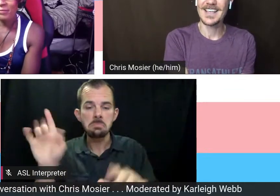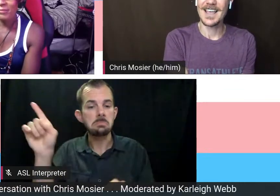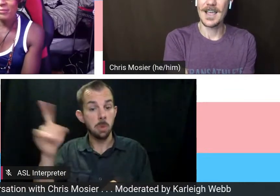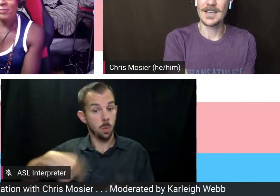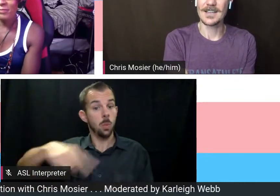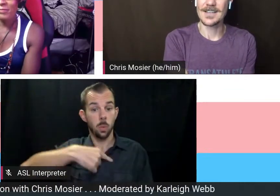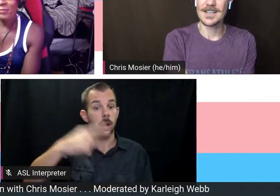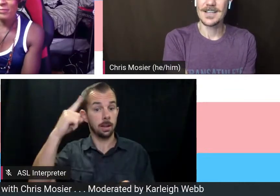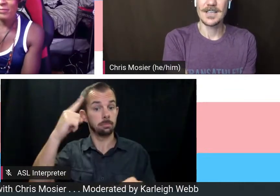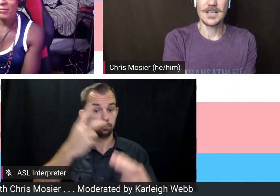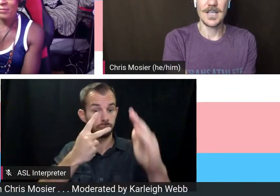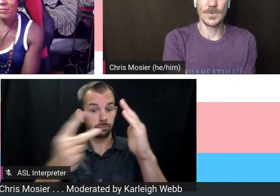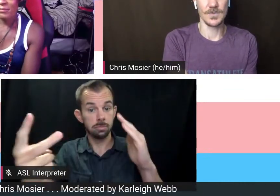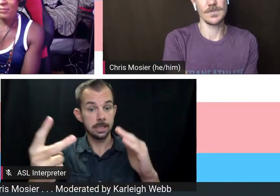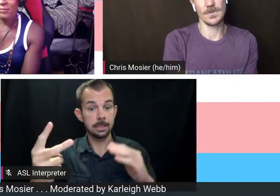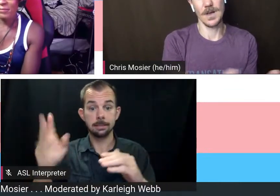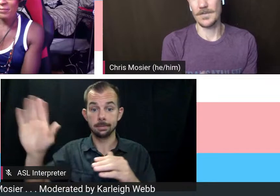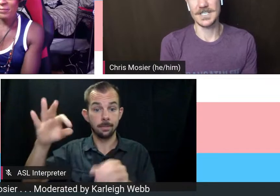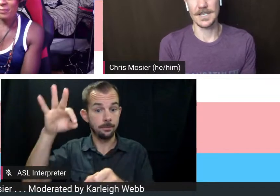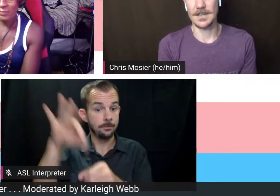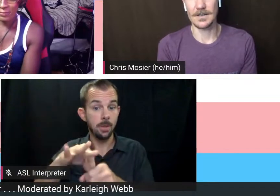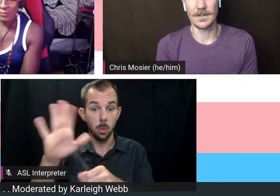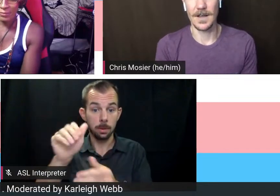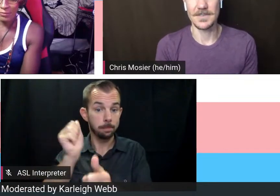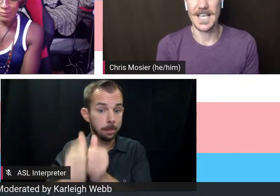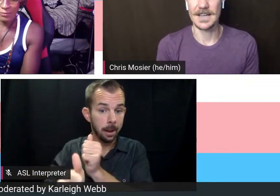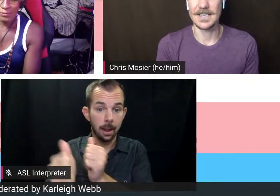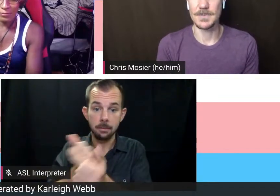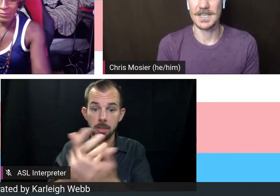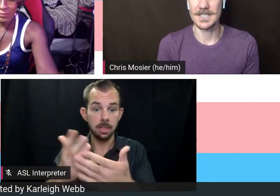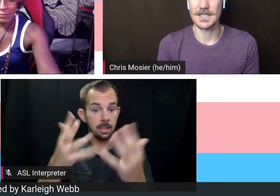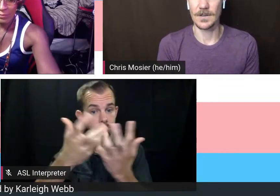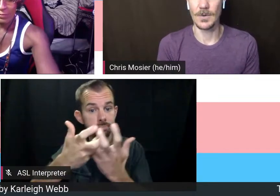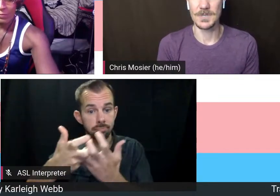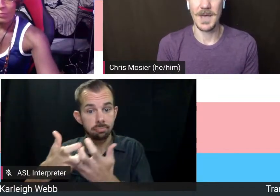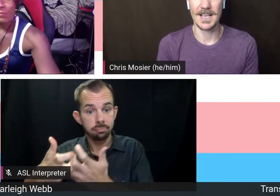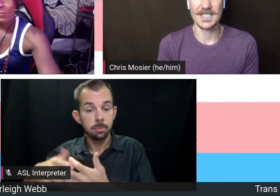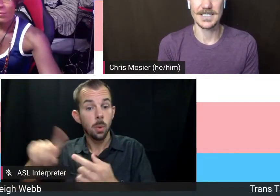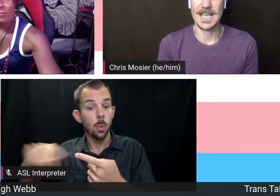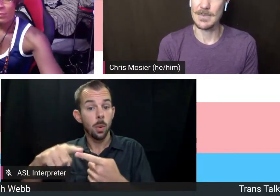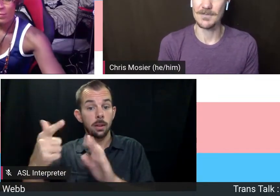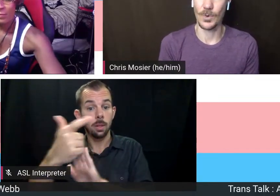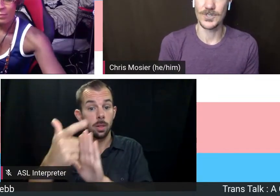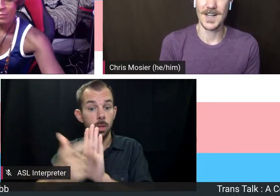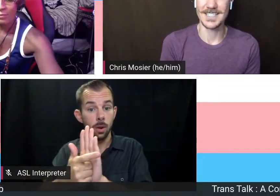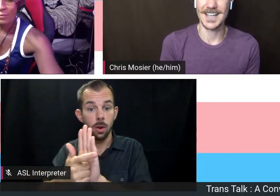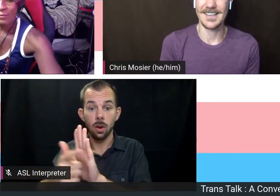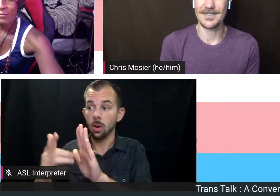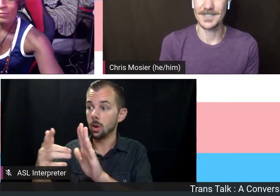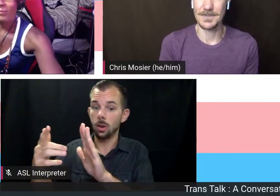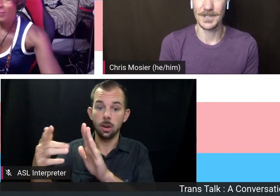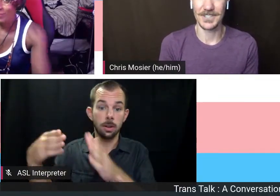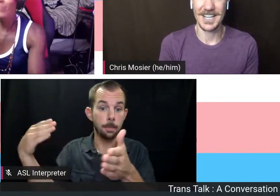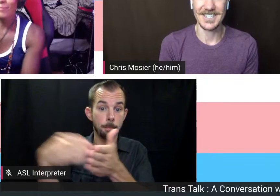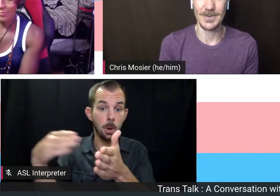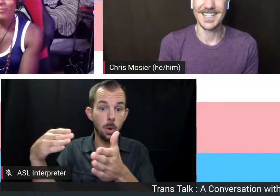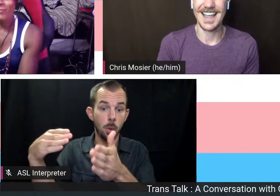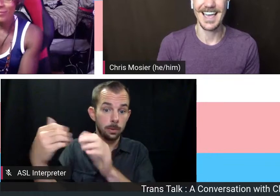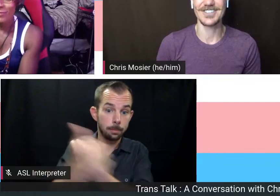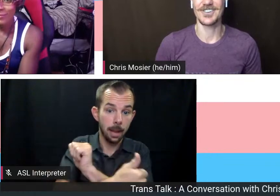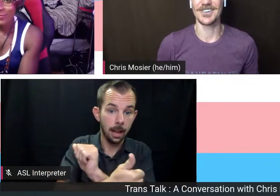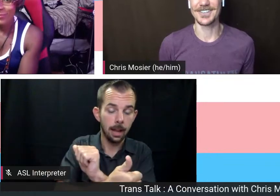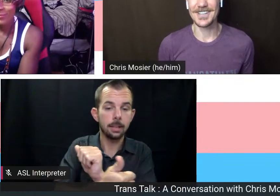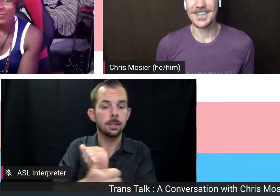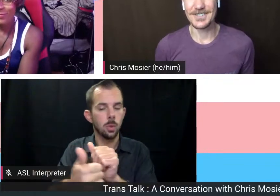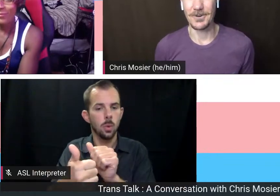way. And it was obviously a lot of sadness because the law was passed the day before Trans Day of Visibility. So it's